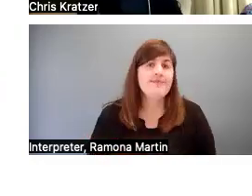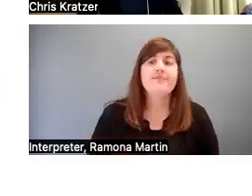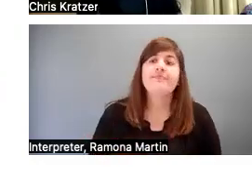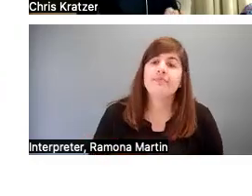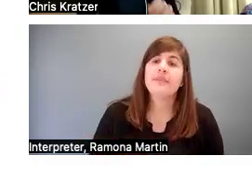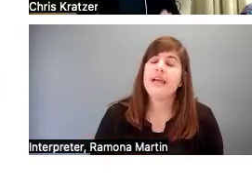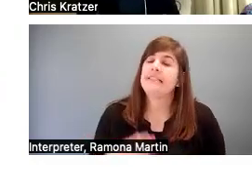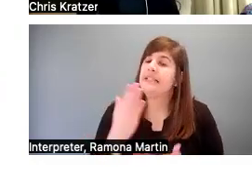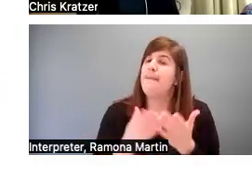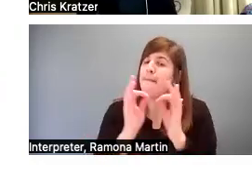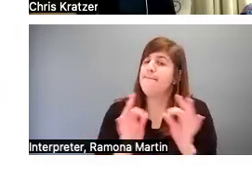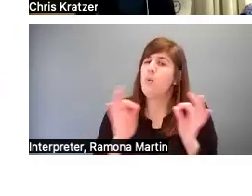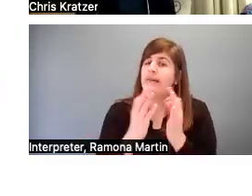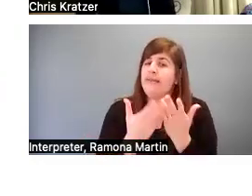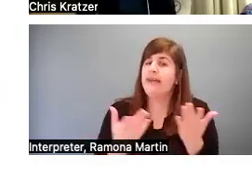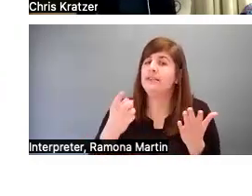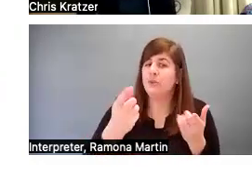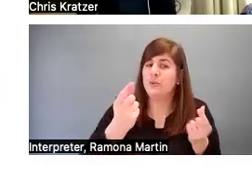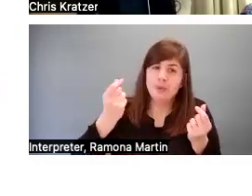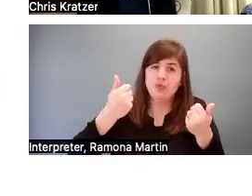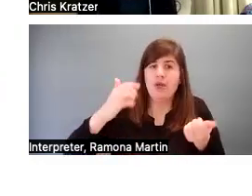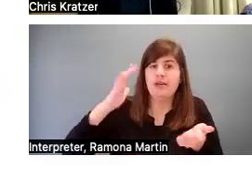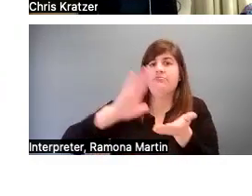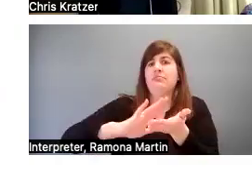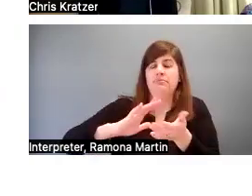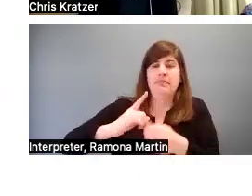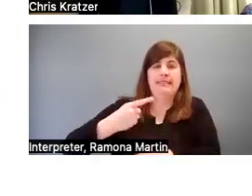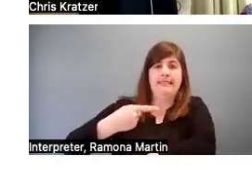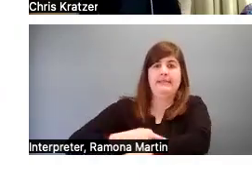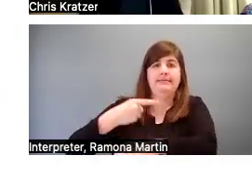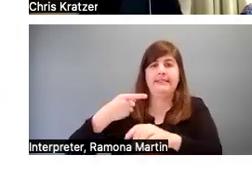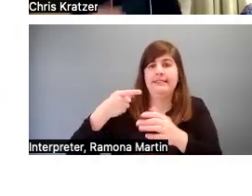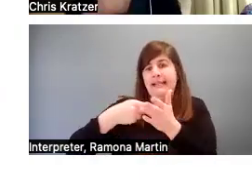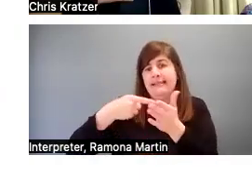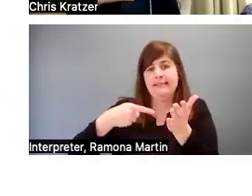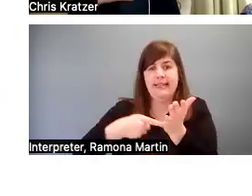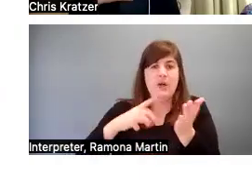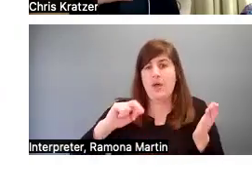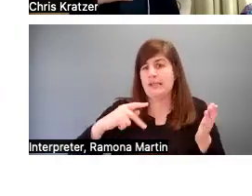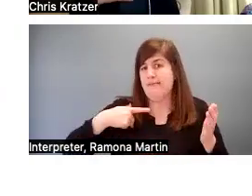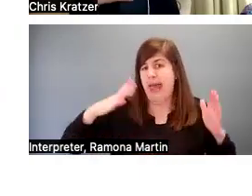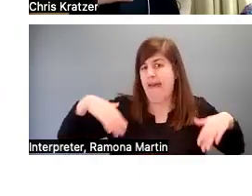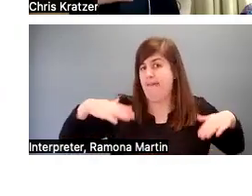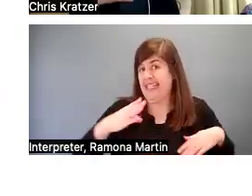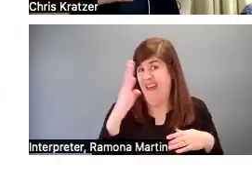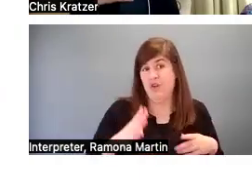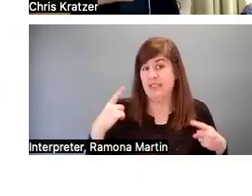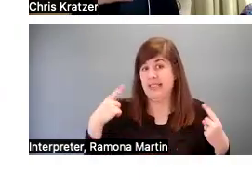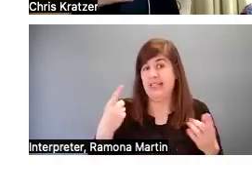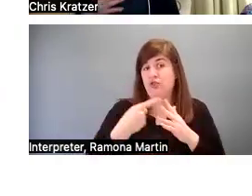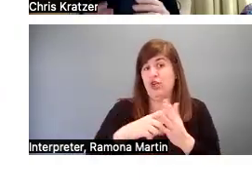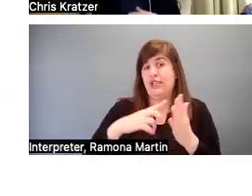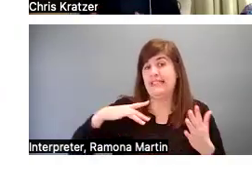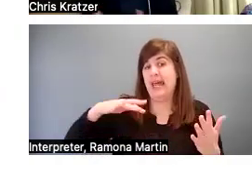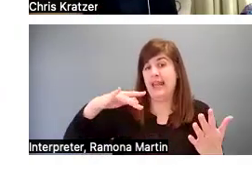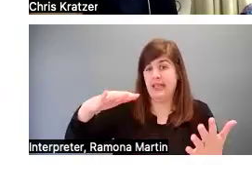There are a few really important things you can do to reduce your risk of getting stung by wasps. I haven't been stung a single time since I started studying